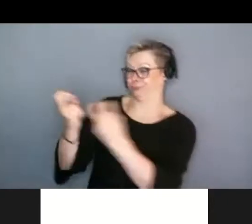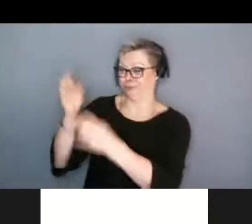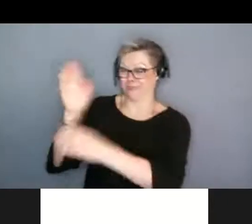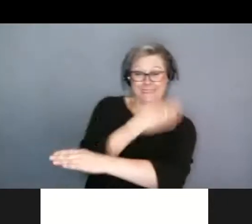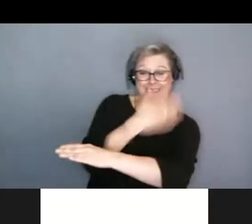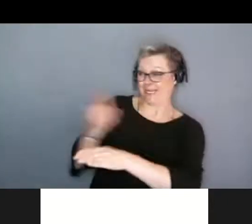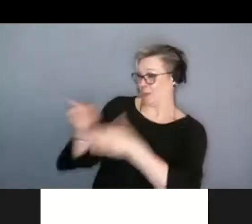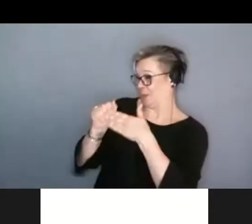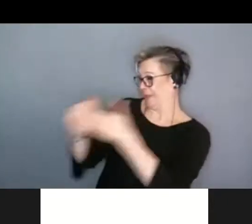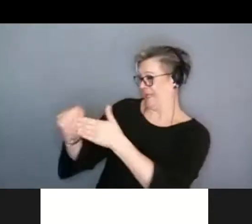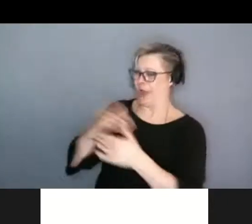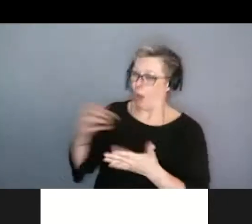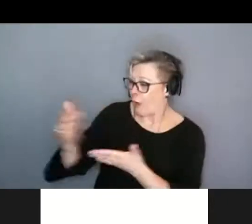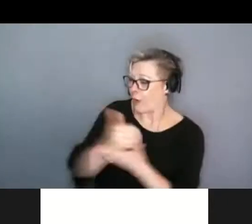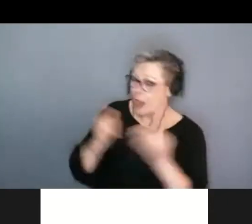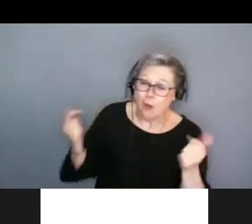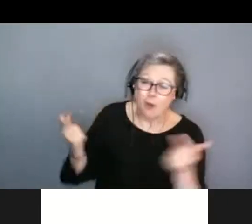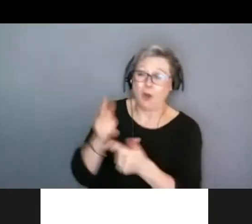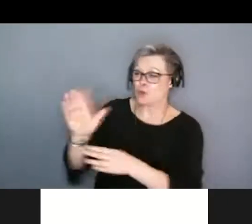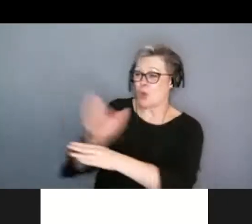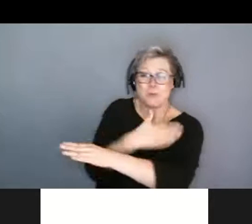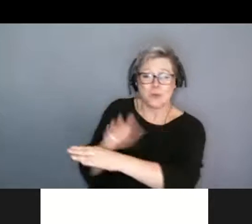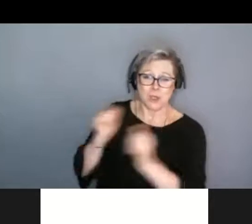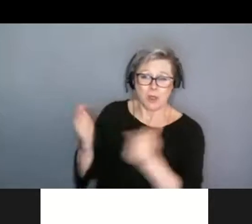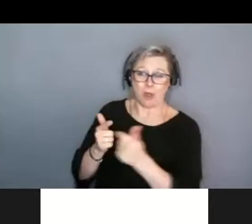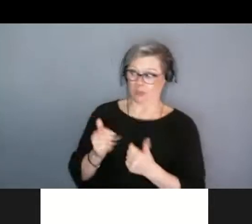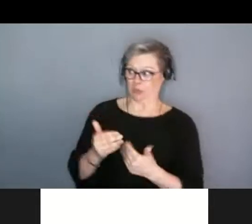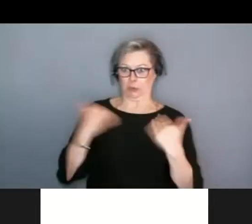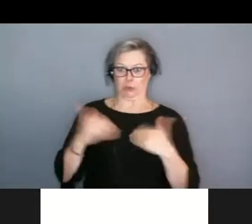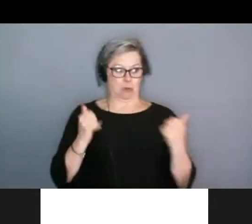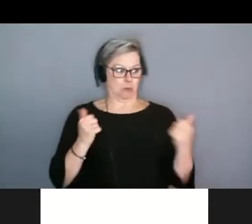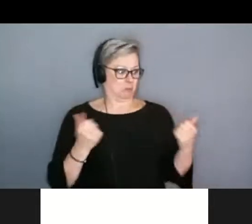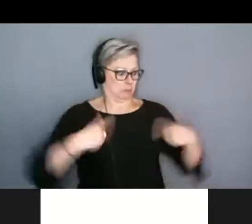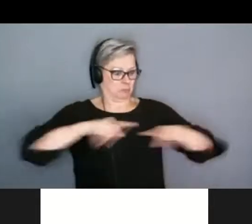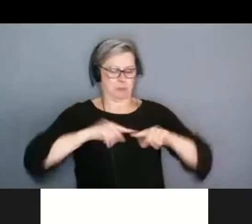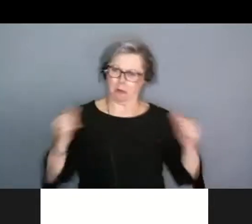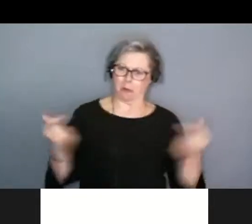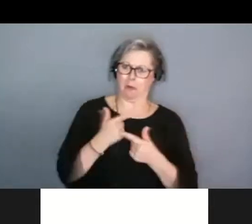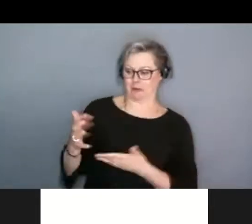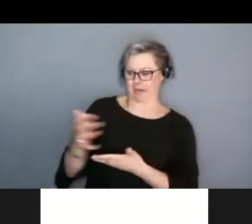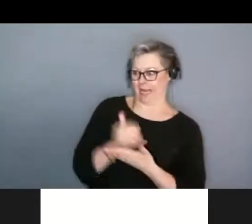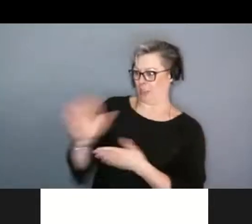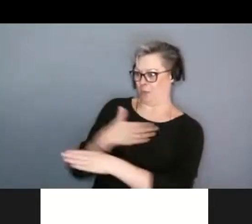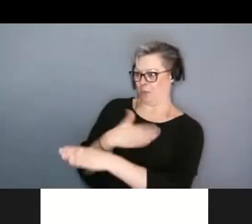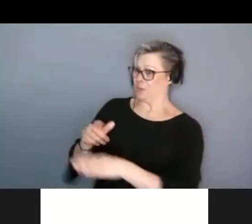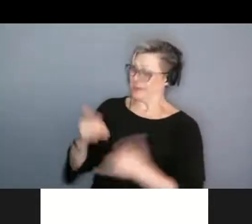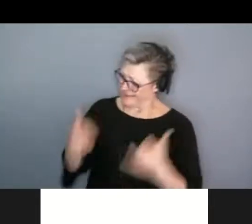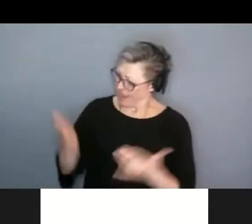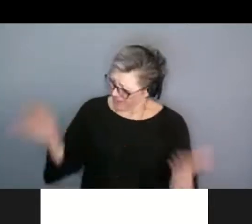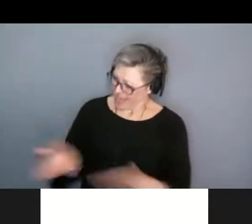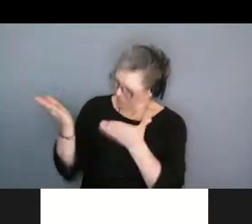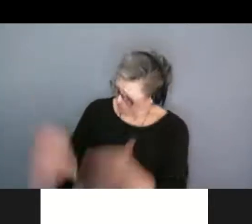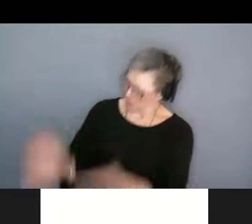had all of your CDs, you know. All us young folks did. And here you are, after all